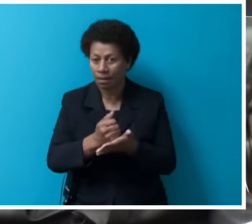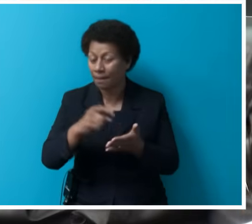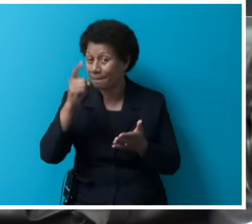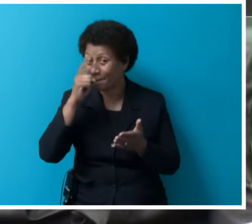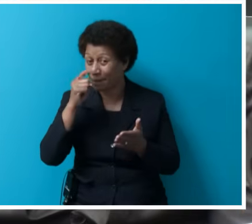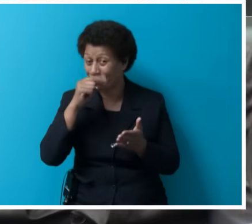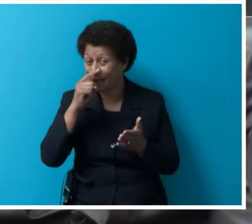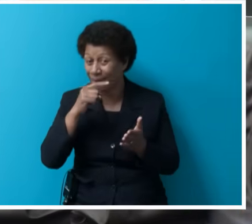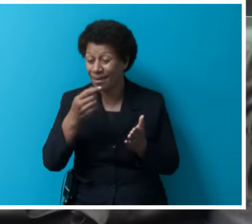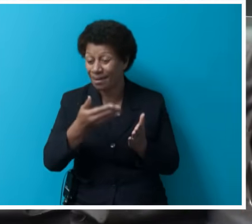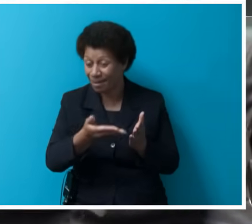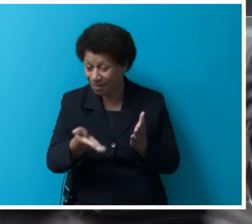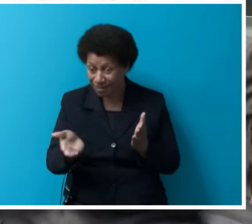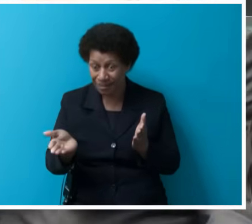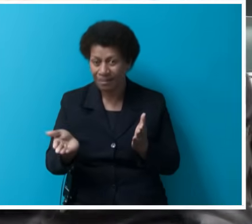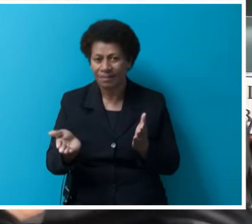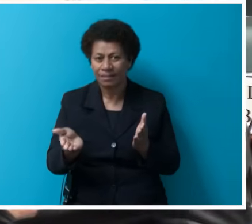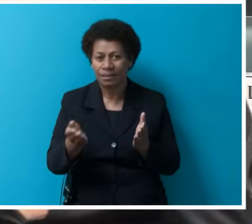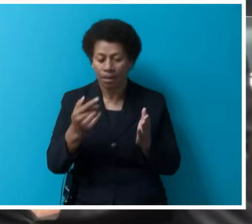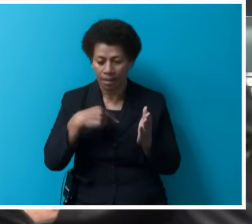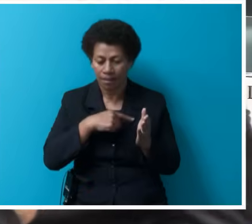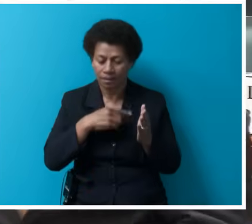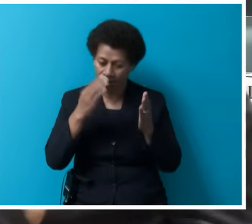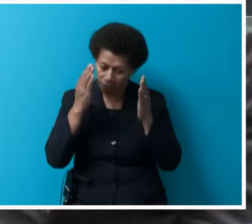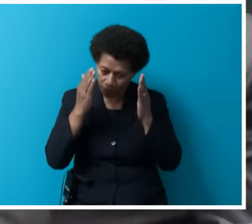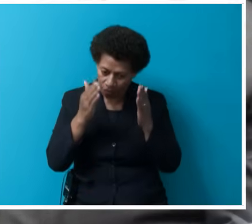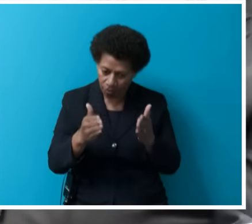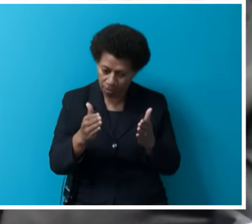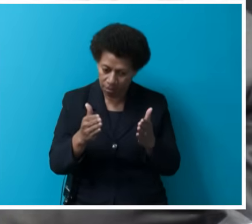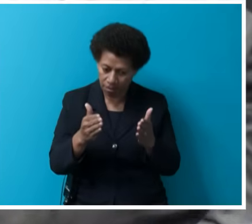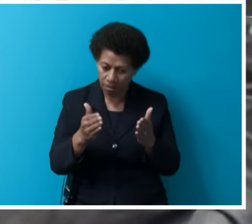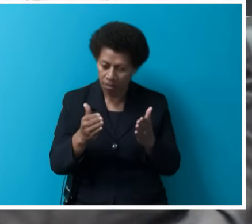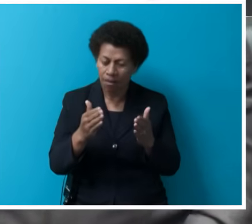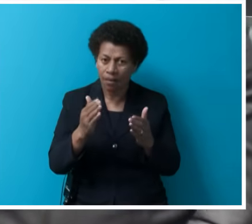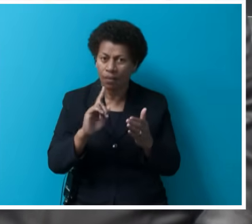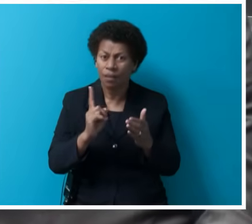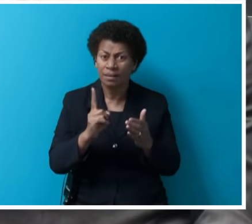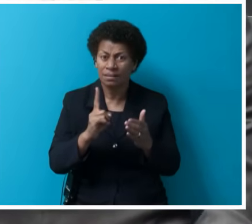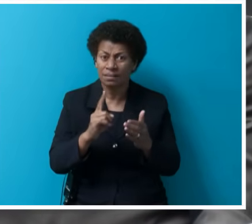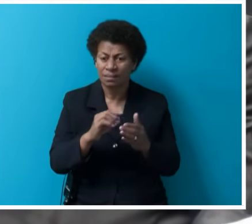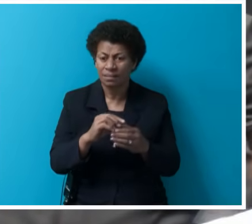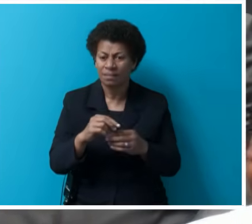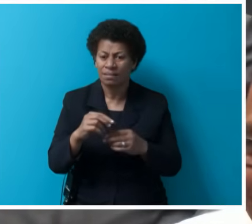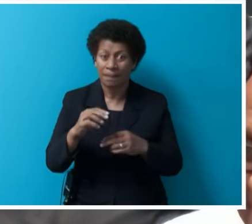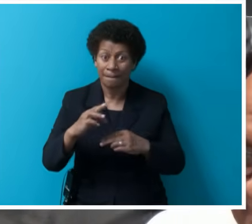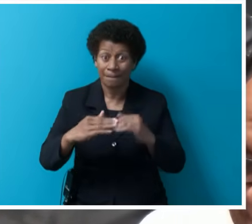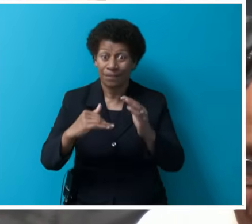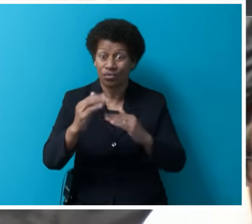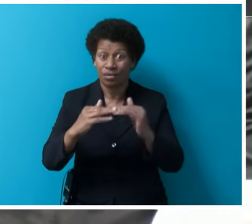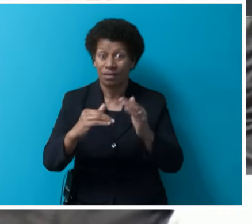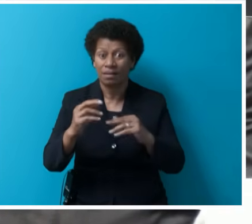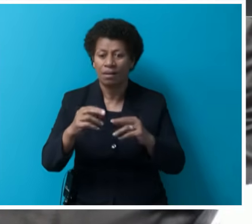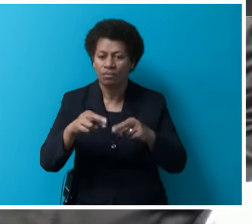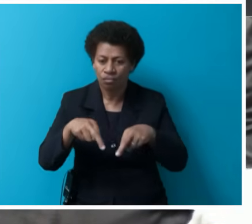building our infrastructure, our roads, our water supply, our health, our education. And just on